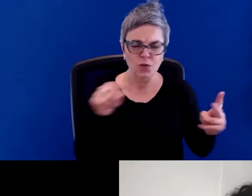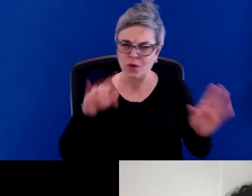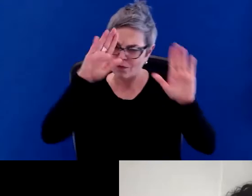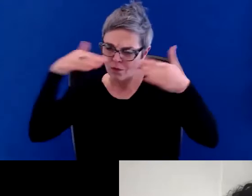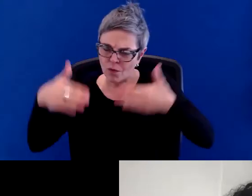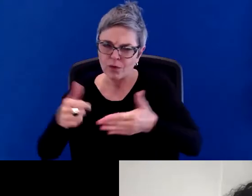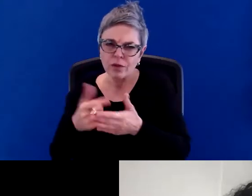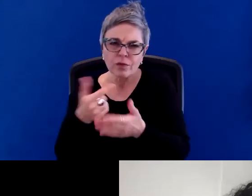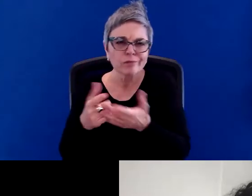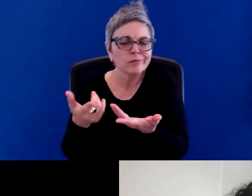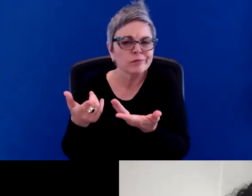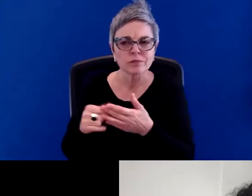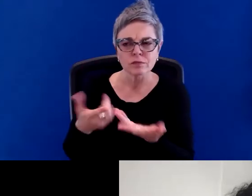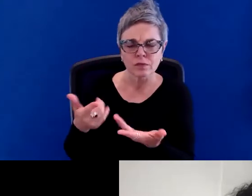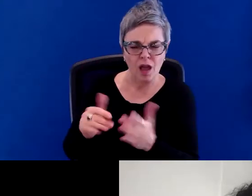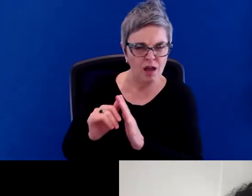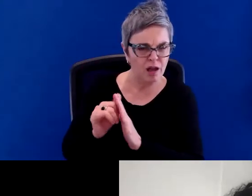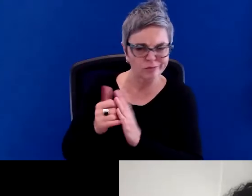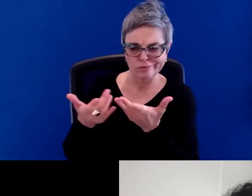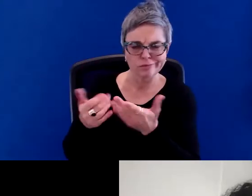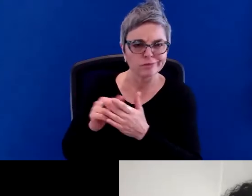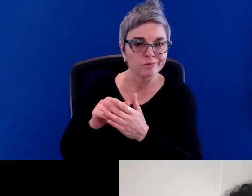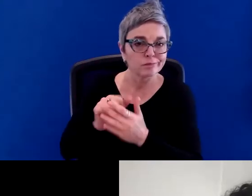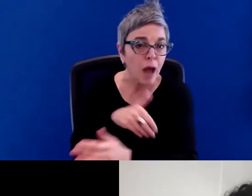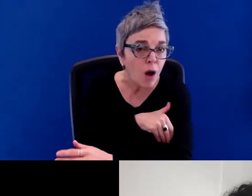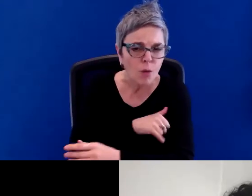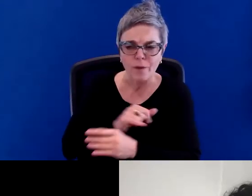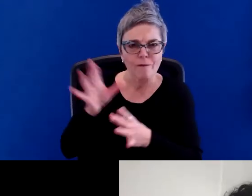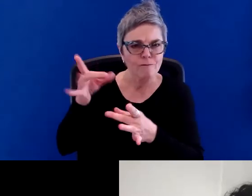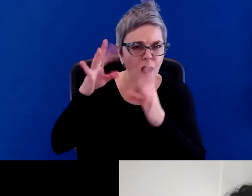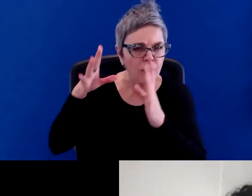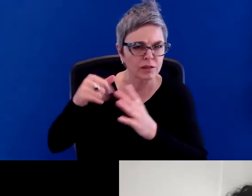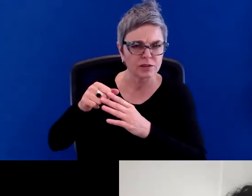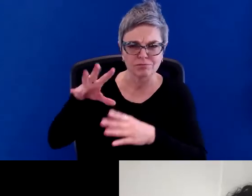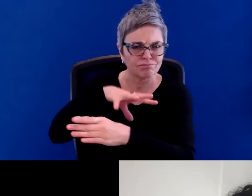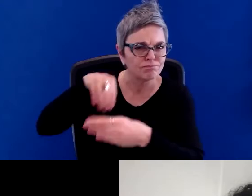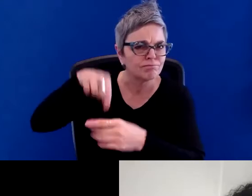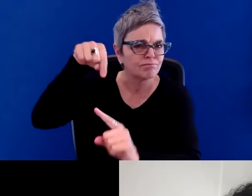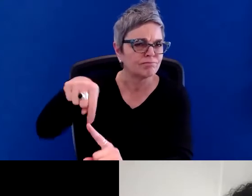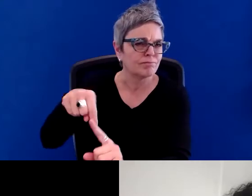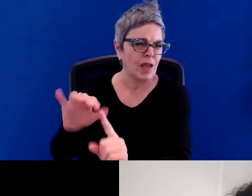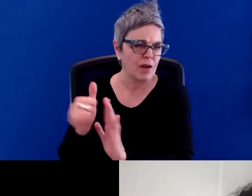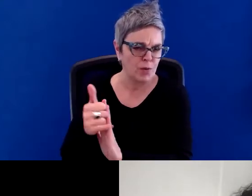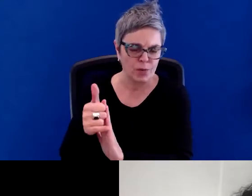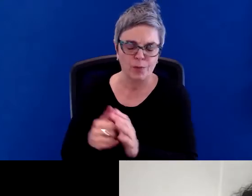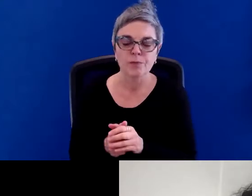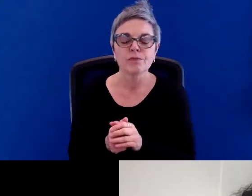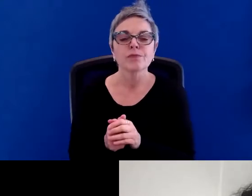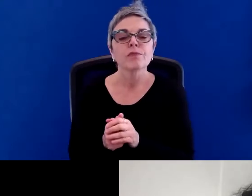political level. Now, as Patricia Zavella notes, there are many differences here between